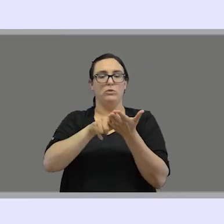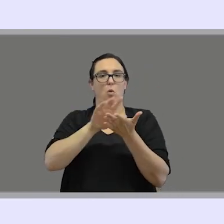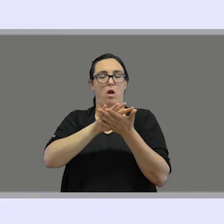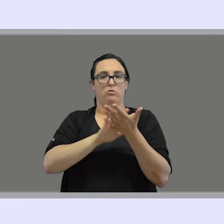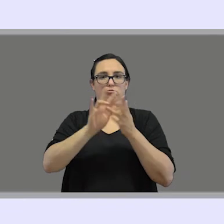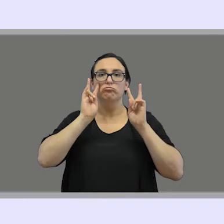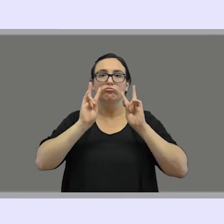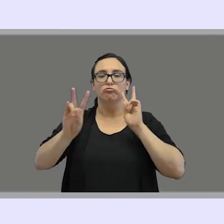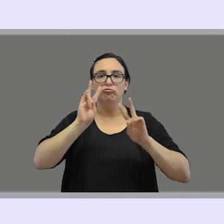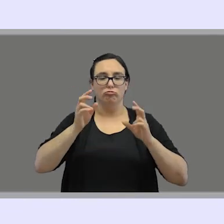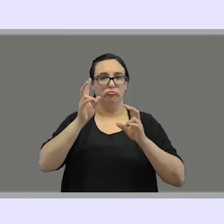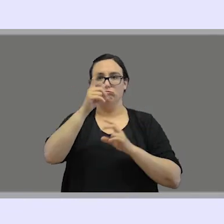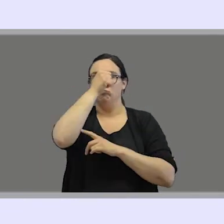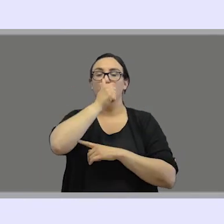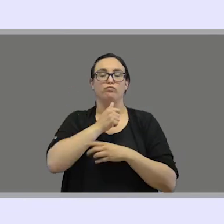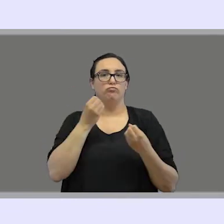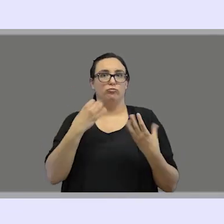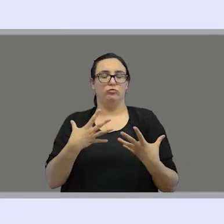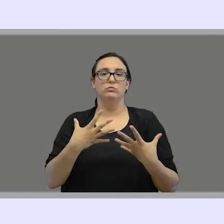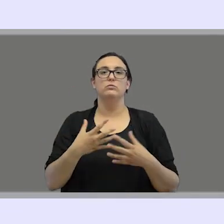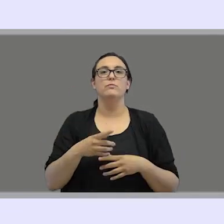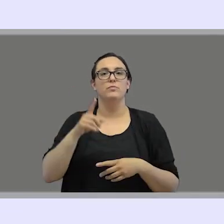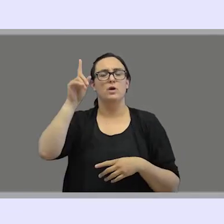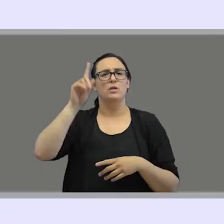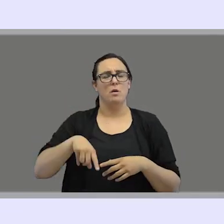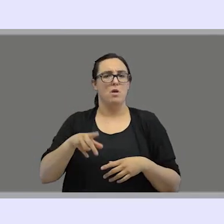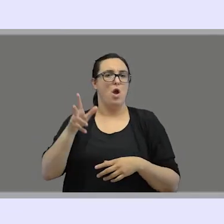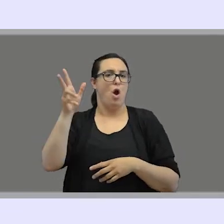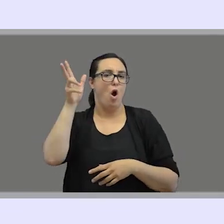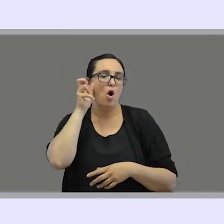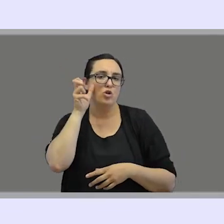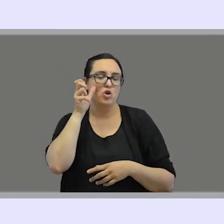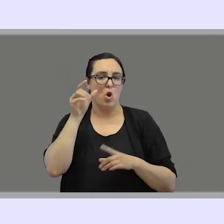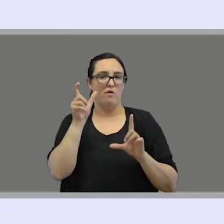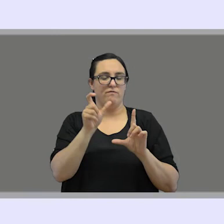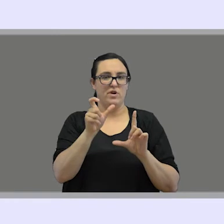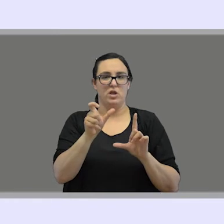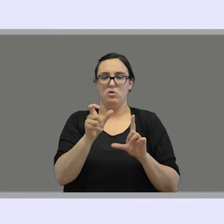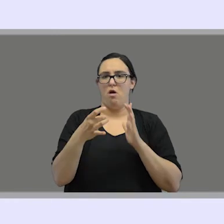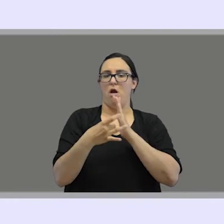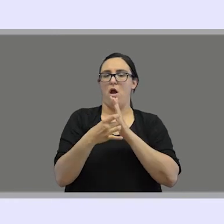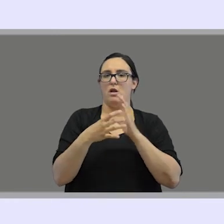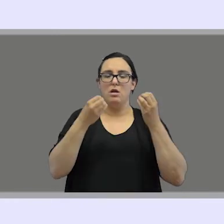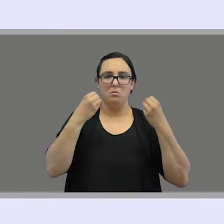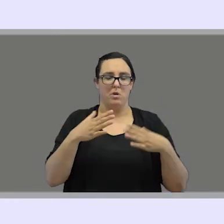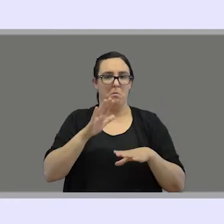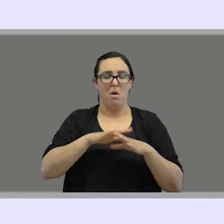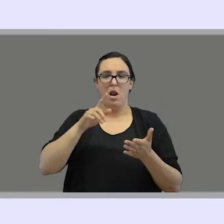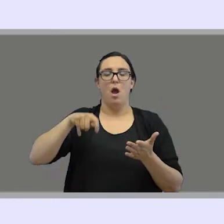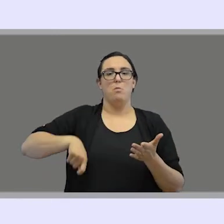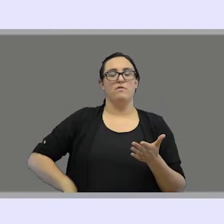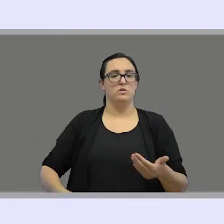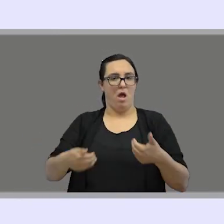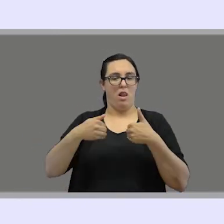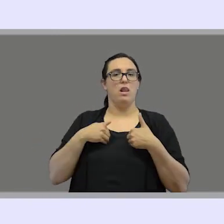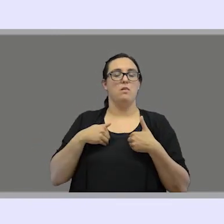fully appreciated. But also, optimal audio and video equipment should be available for the professional.